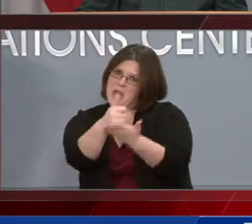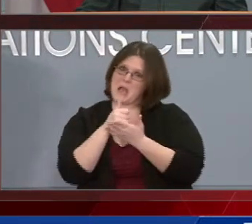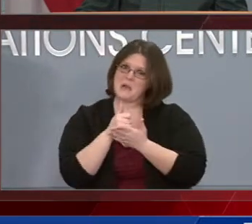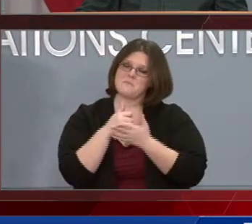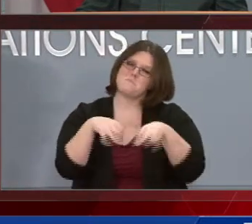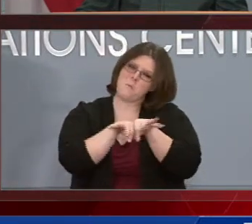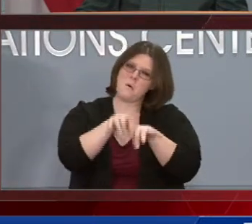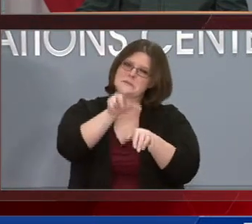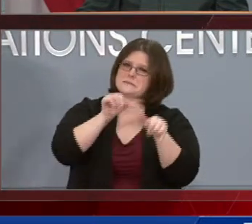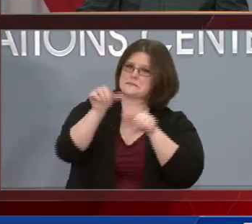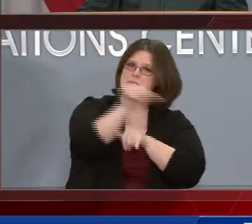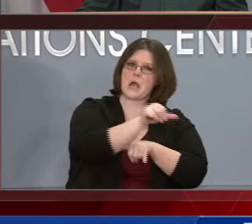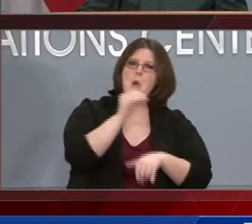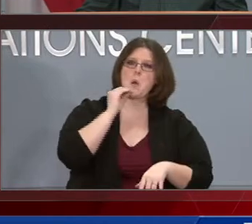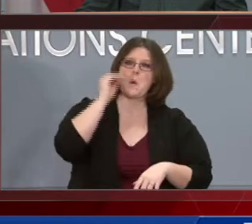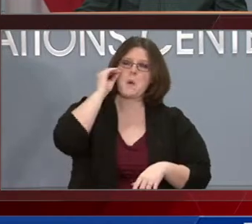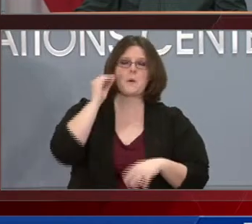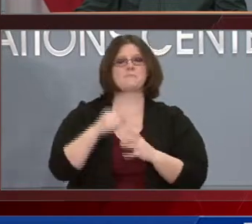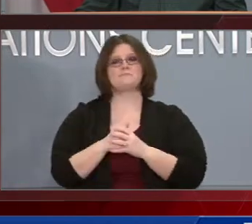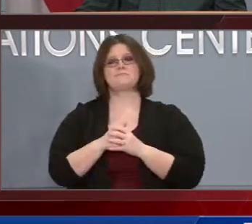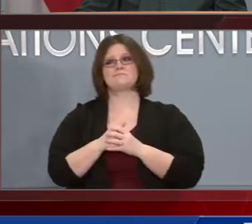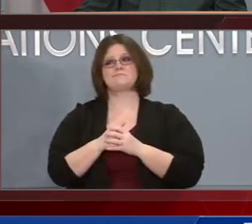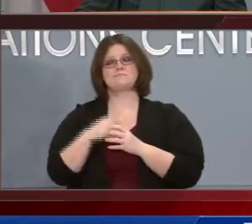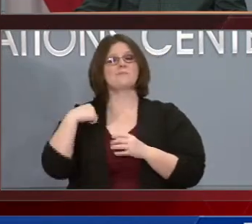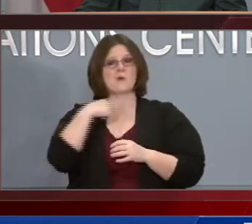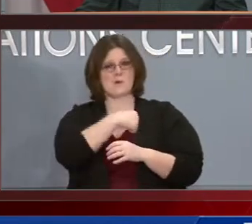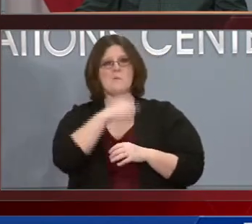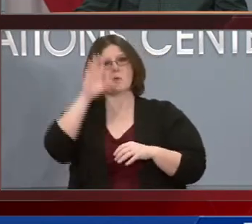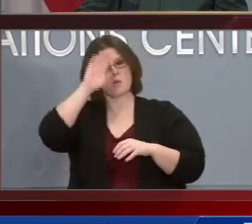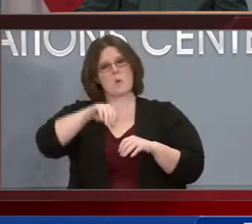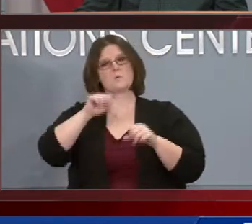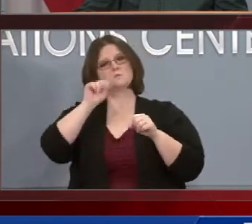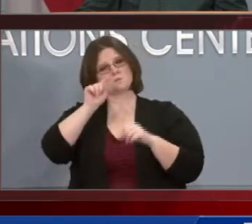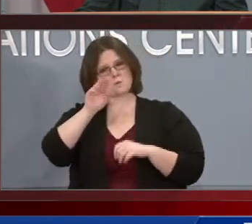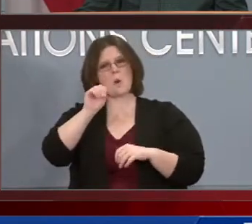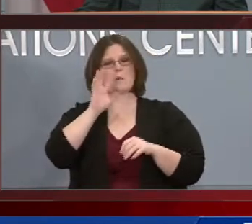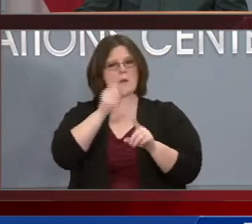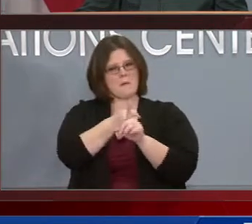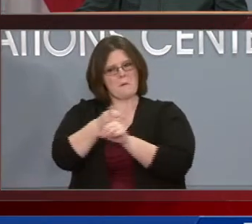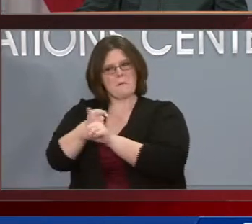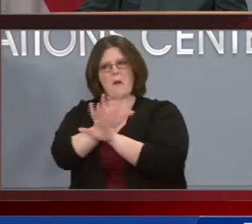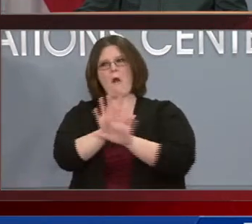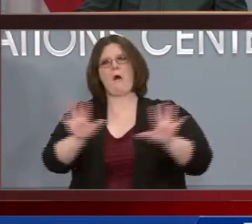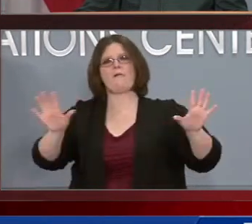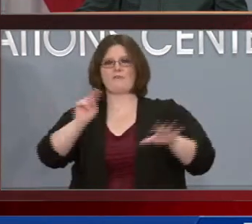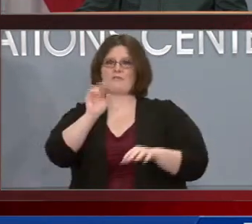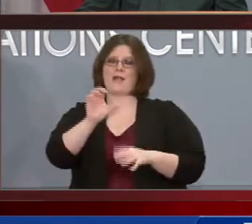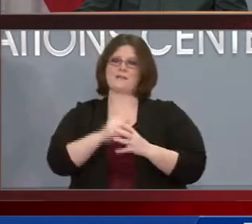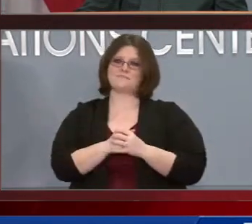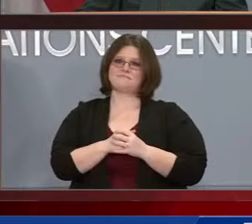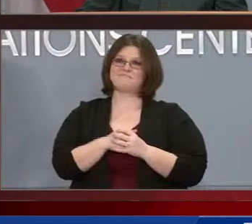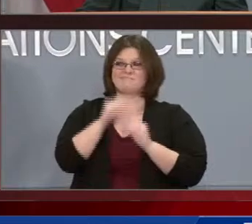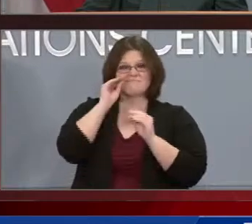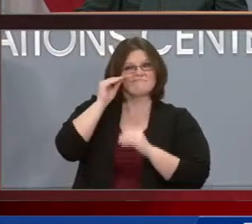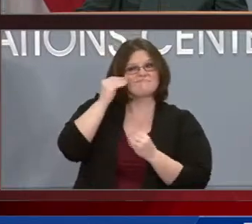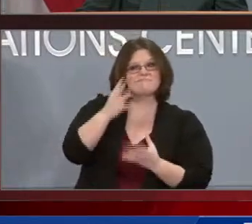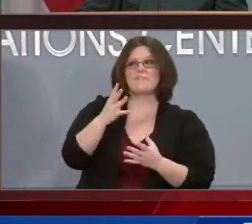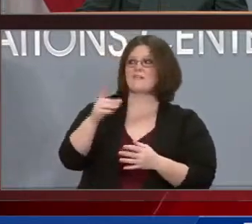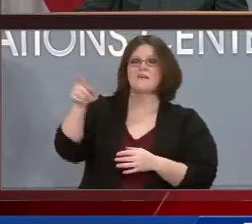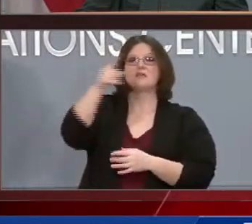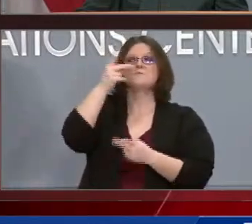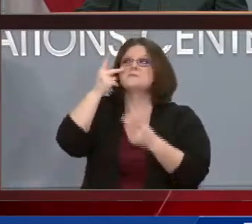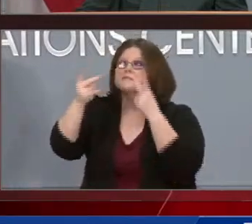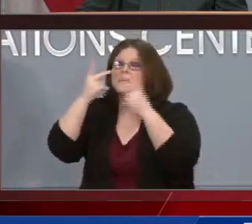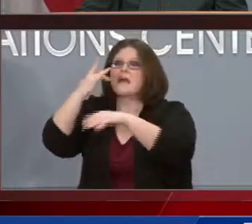Understand that like all industries, NCDOT staff and our contract resources have been impacted by COVID-19 and labor shortages.